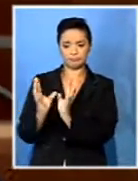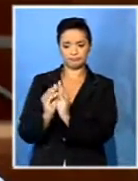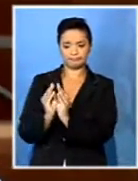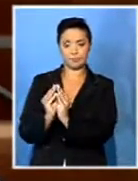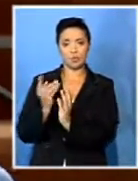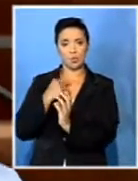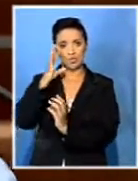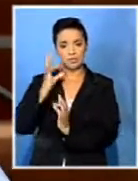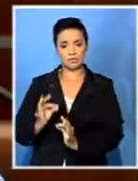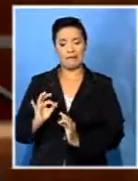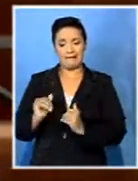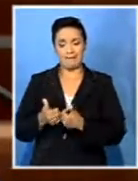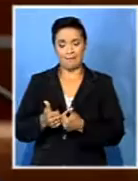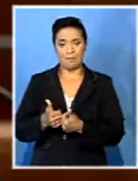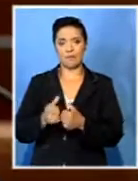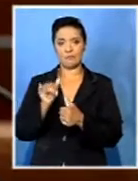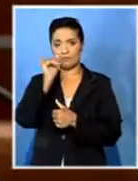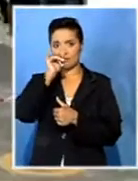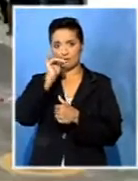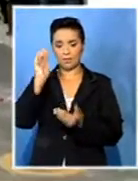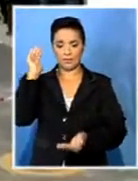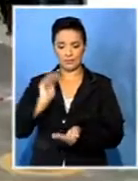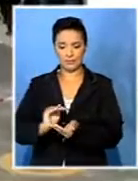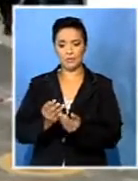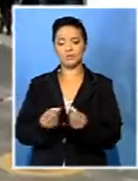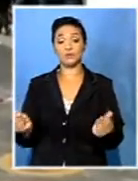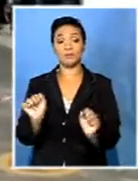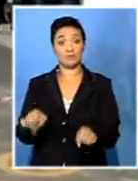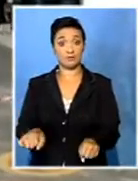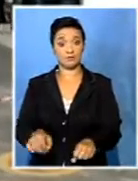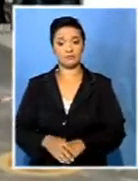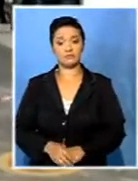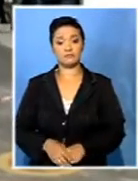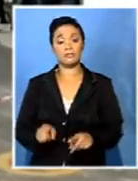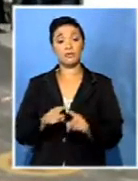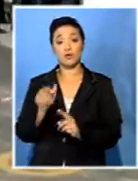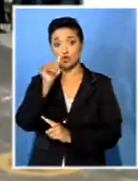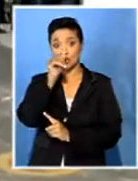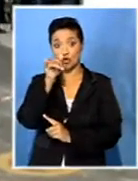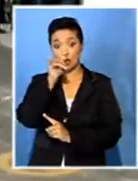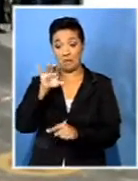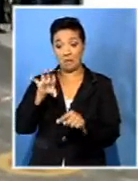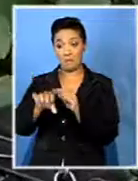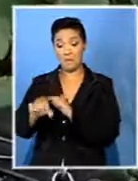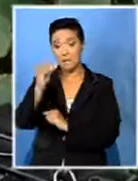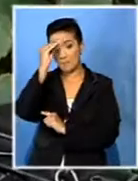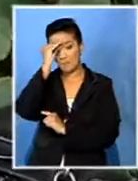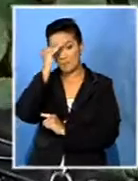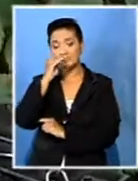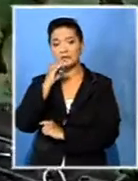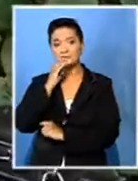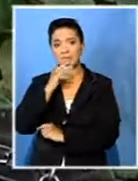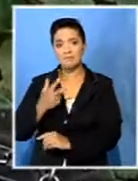turn the situation around. Meanwhile, crimes detected by police,